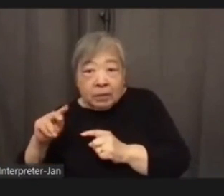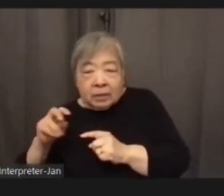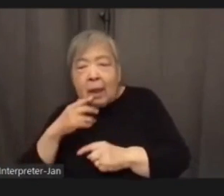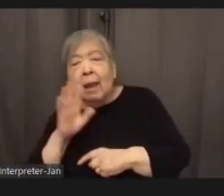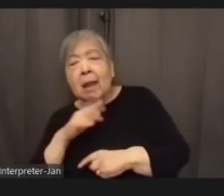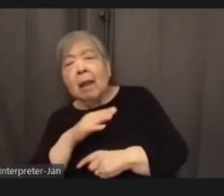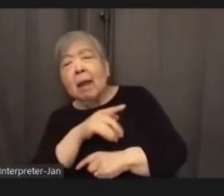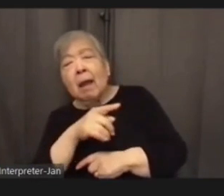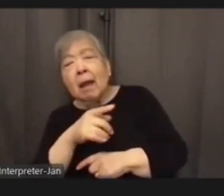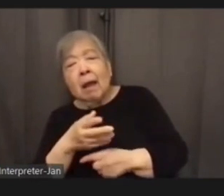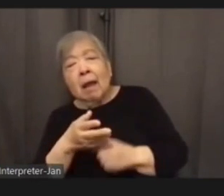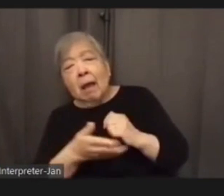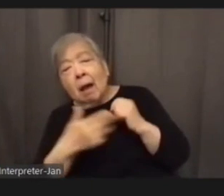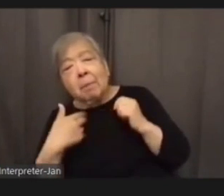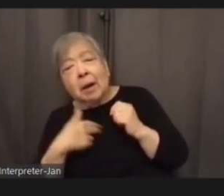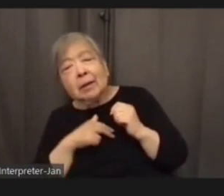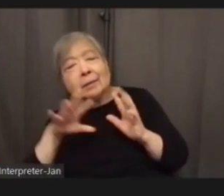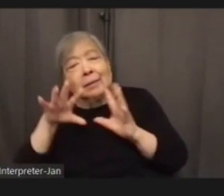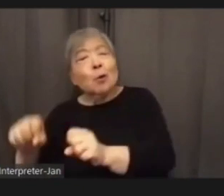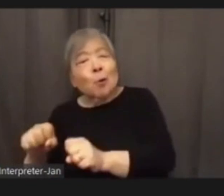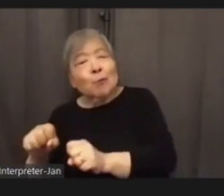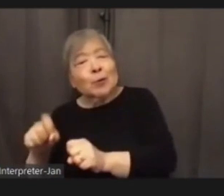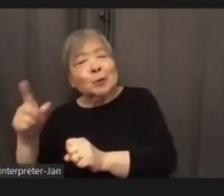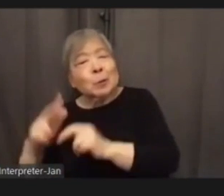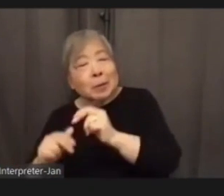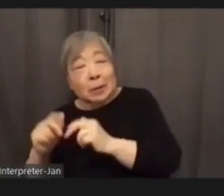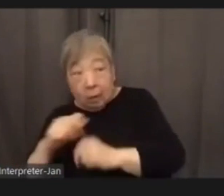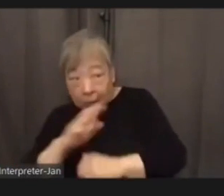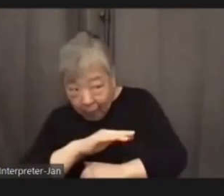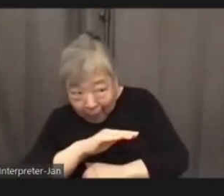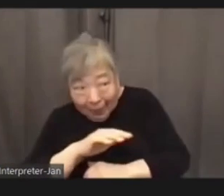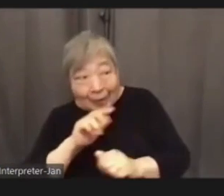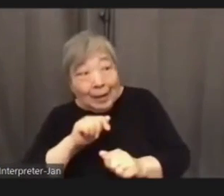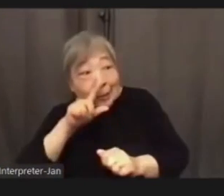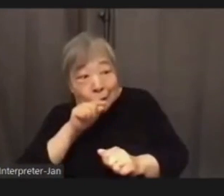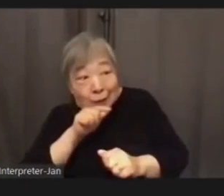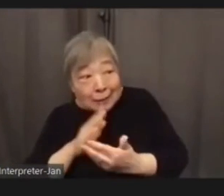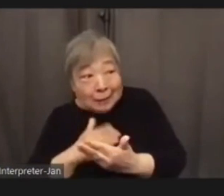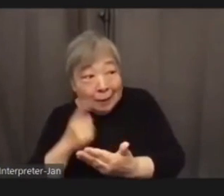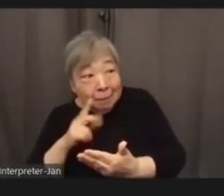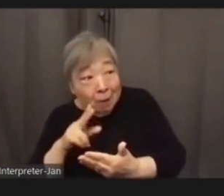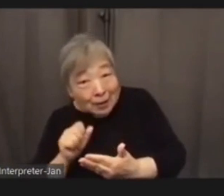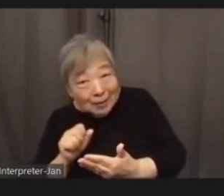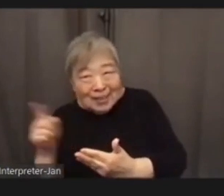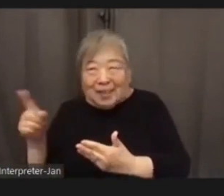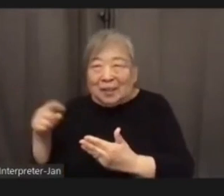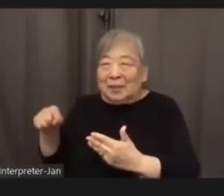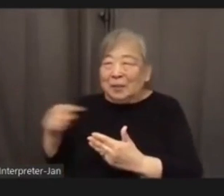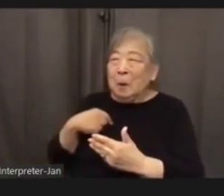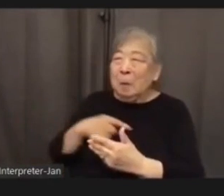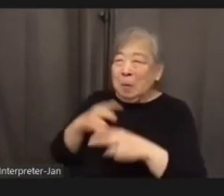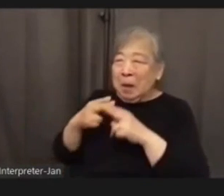and help us take over a building? Hey, can the chickens sing for us? You know, we became El Pollo.